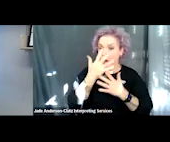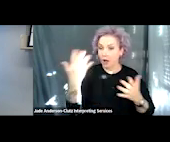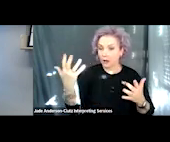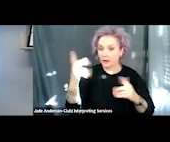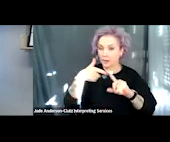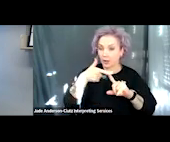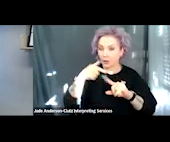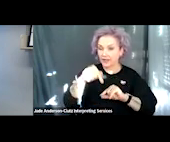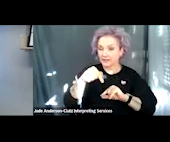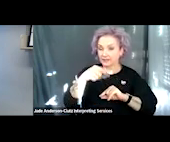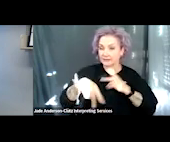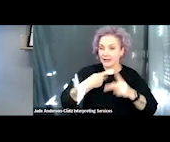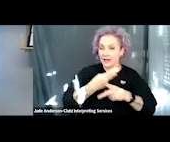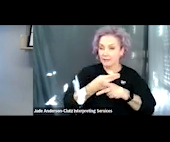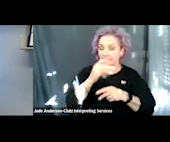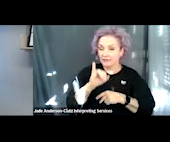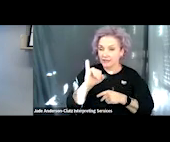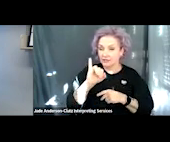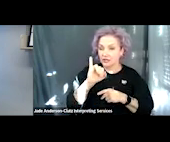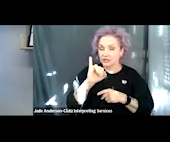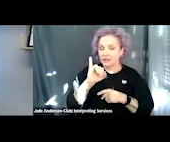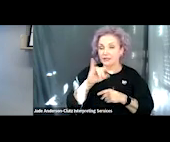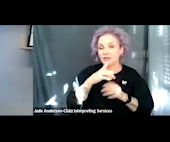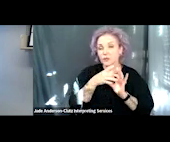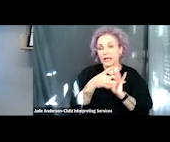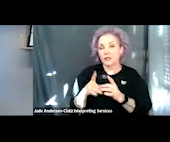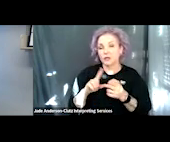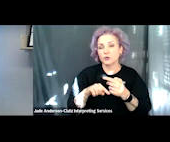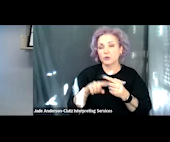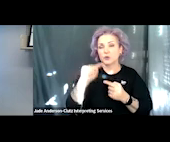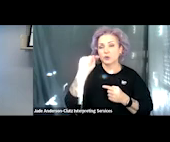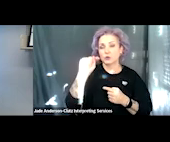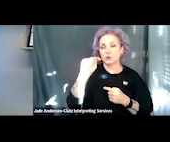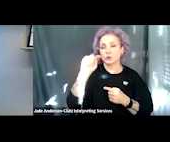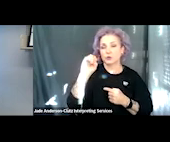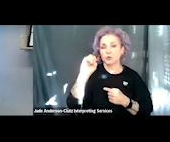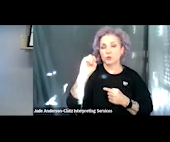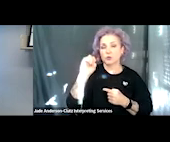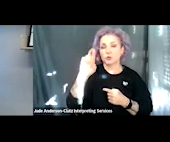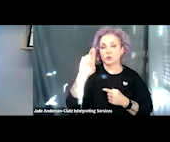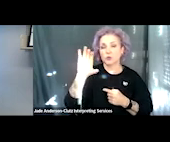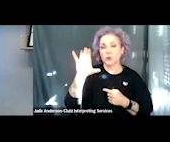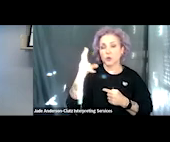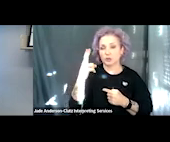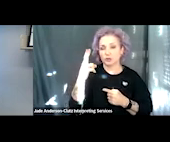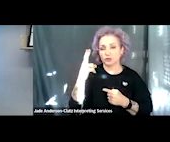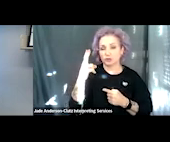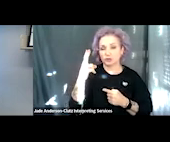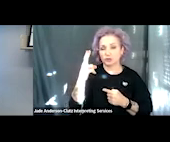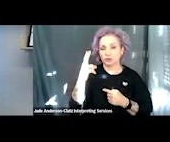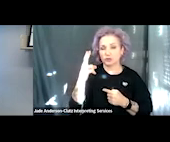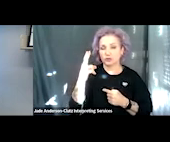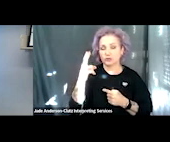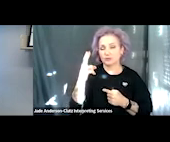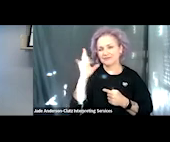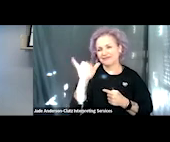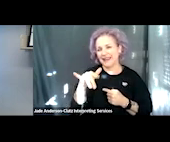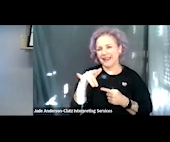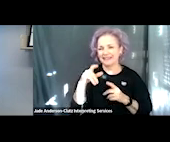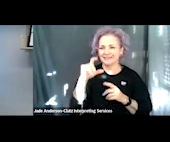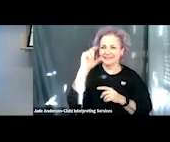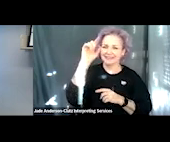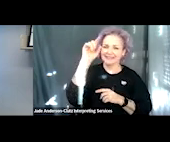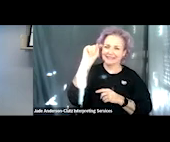these torch infections are, torch stands for, classically, the term came from